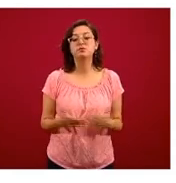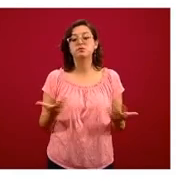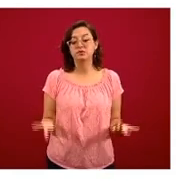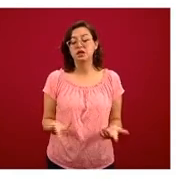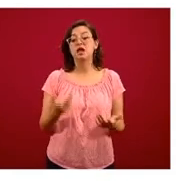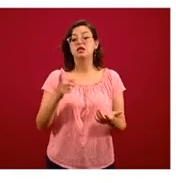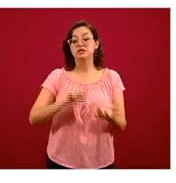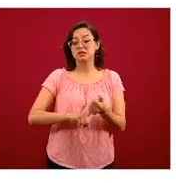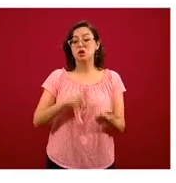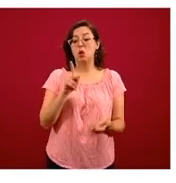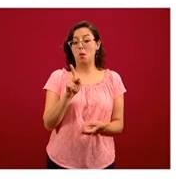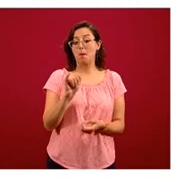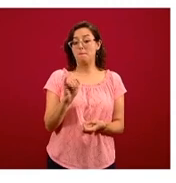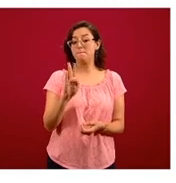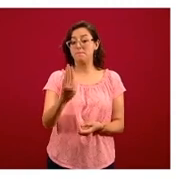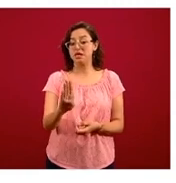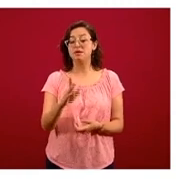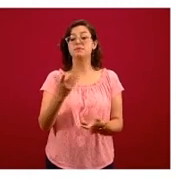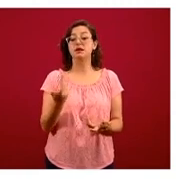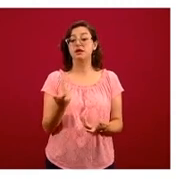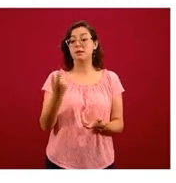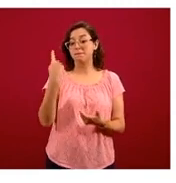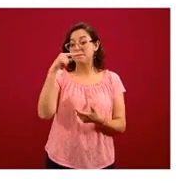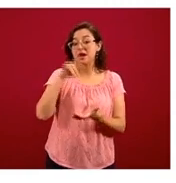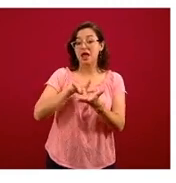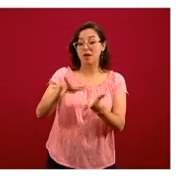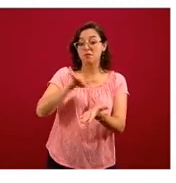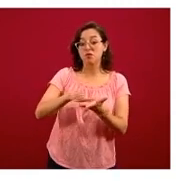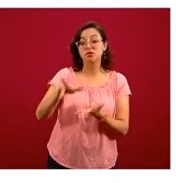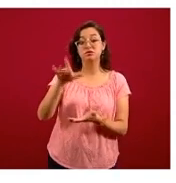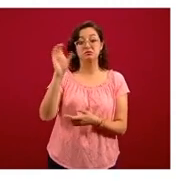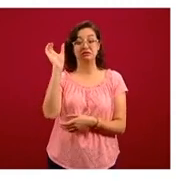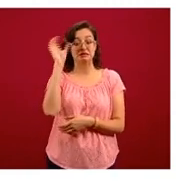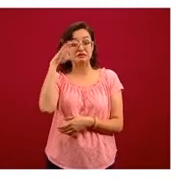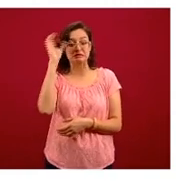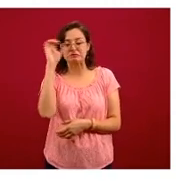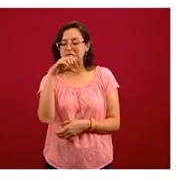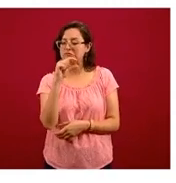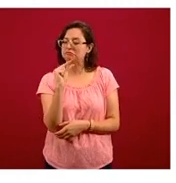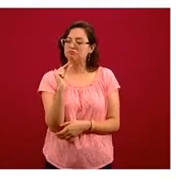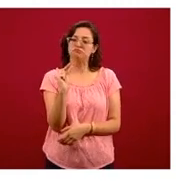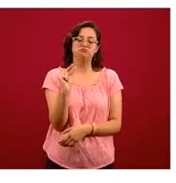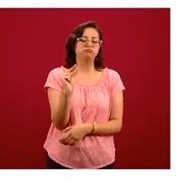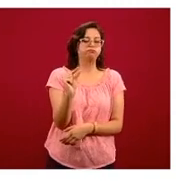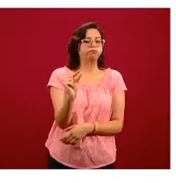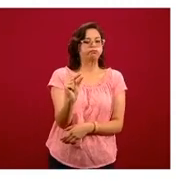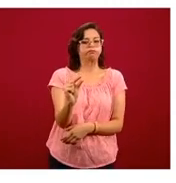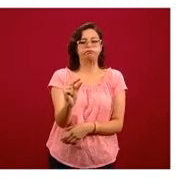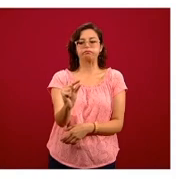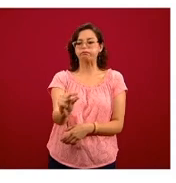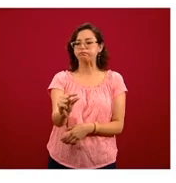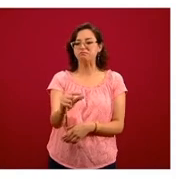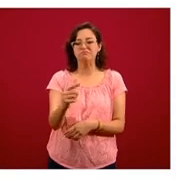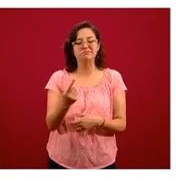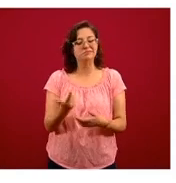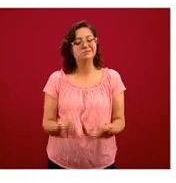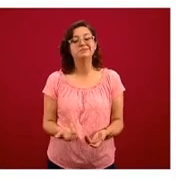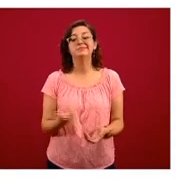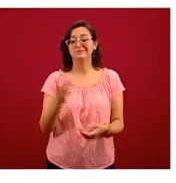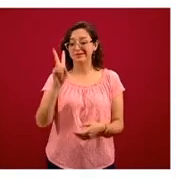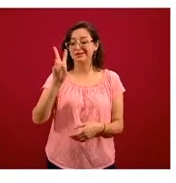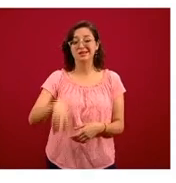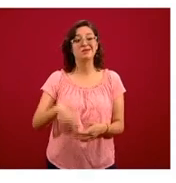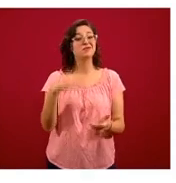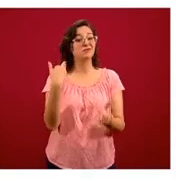technology development. So with relation to the GDP in Mexico, it's very low. This